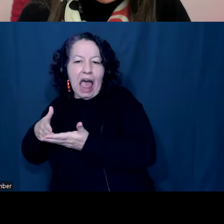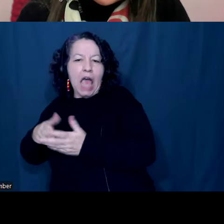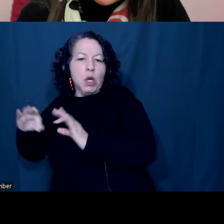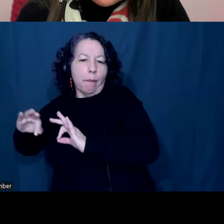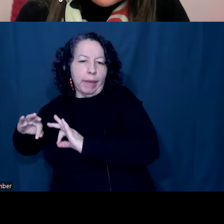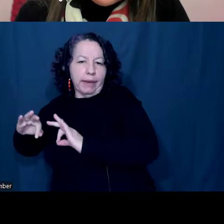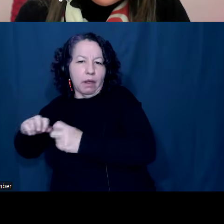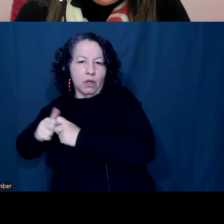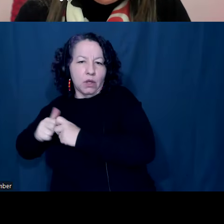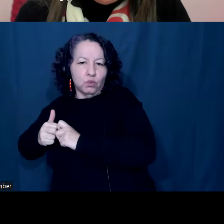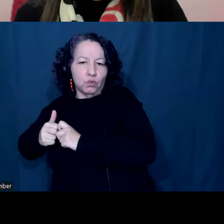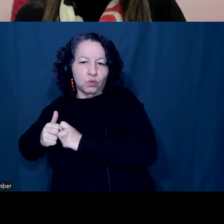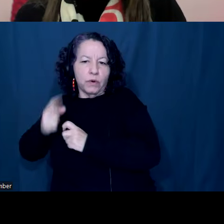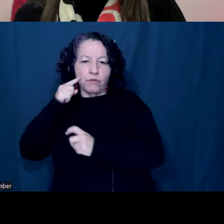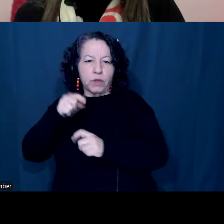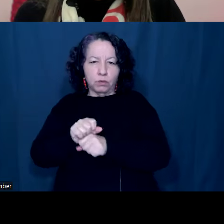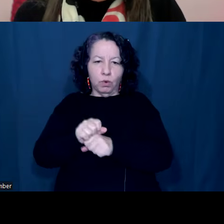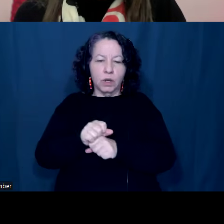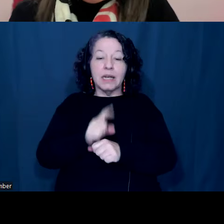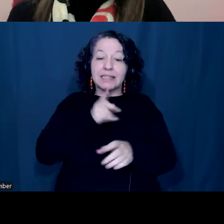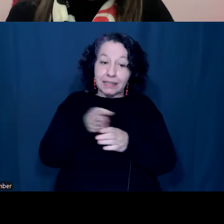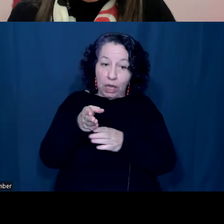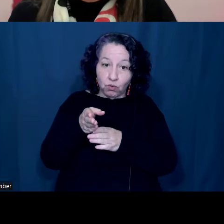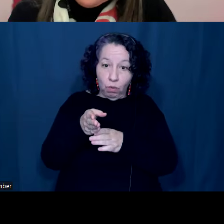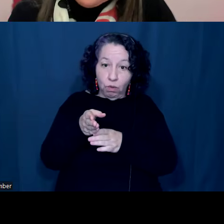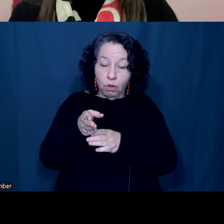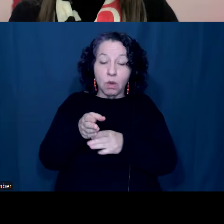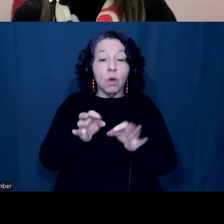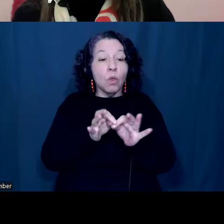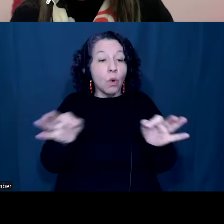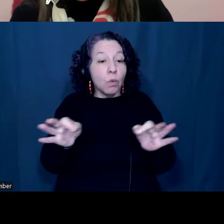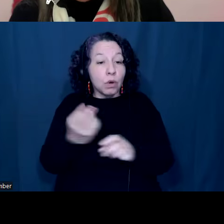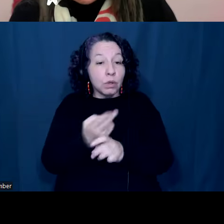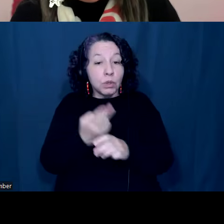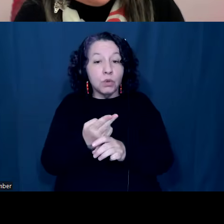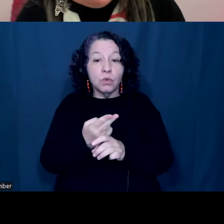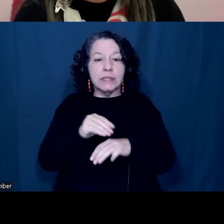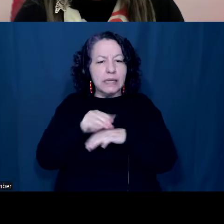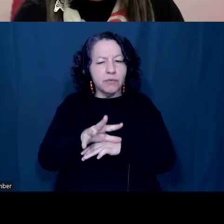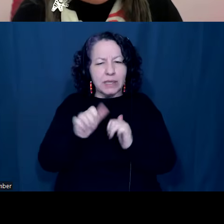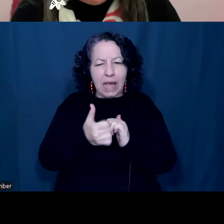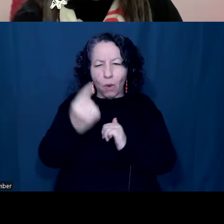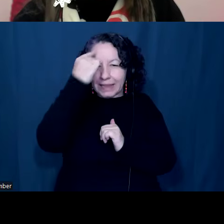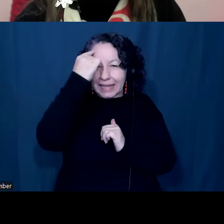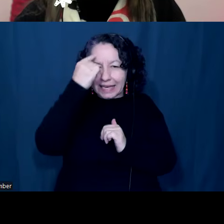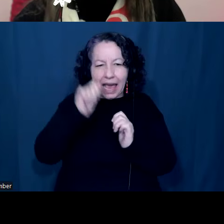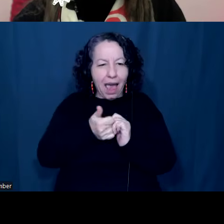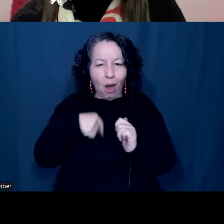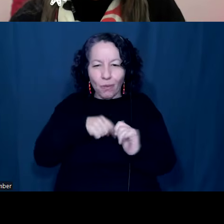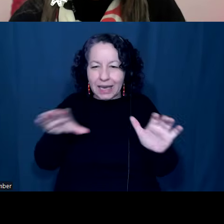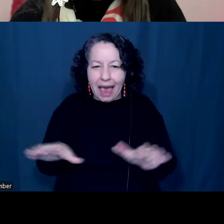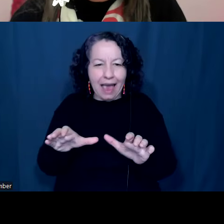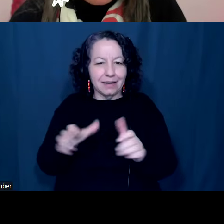central. The words we use shape how we think, how we act, and how we justify our